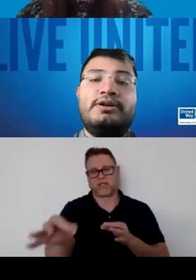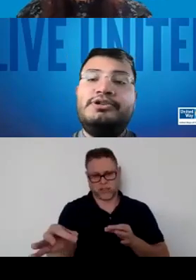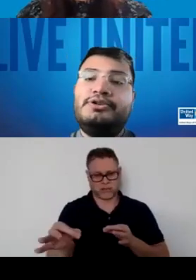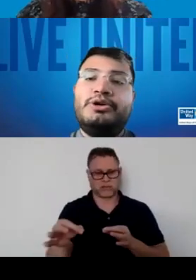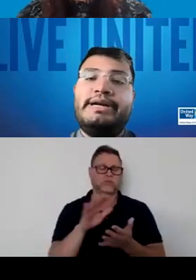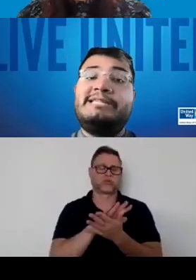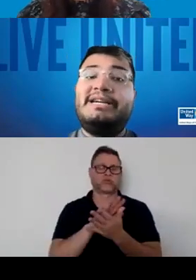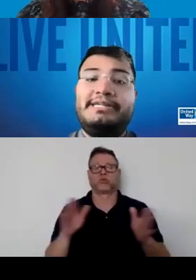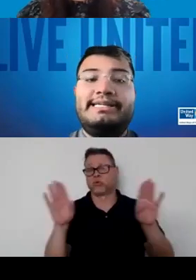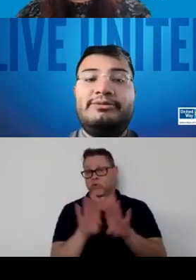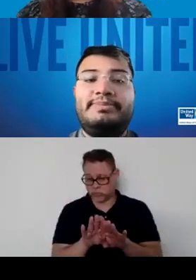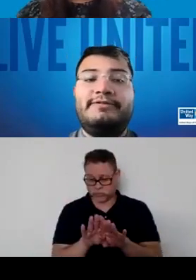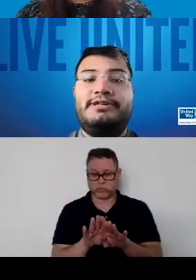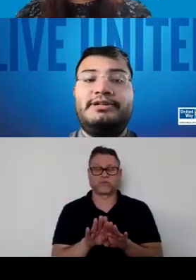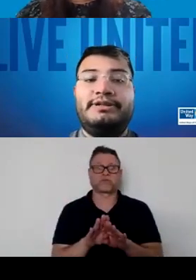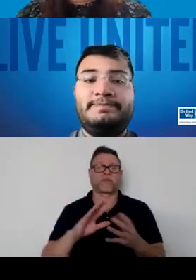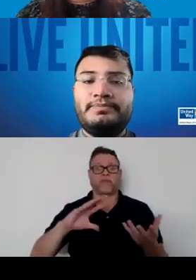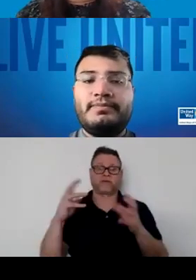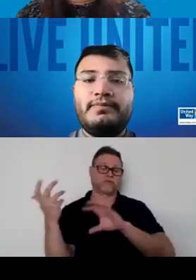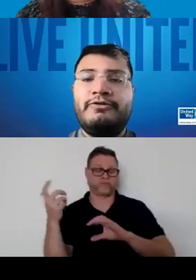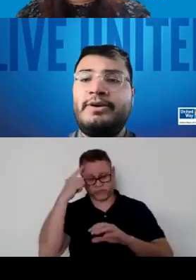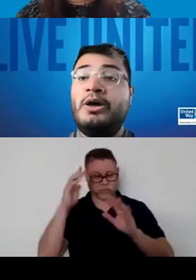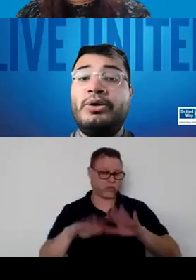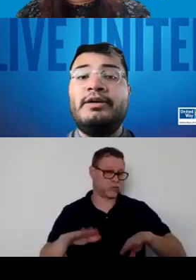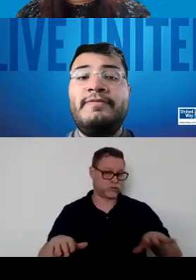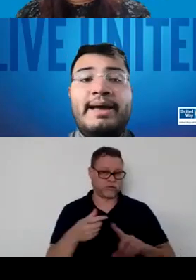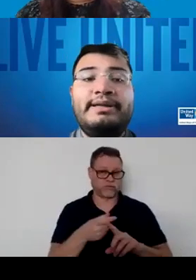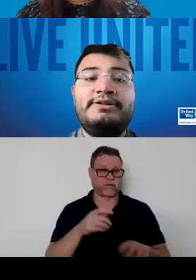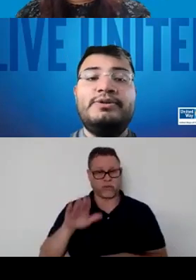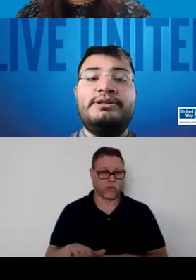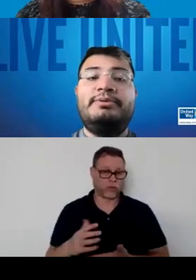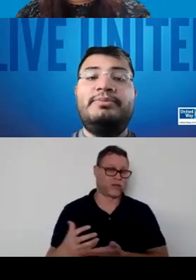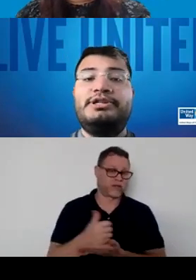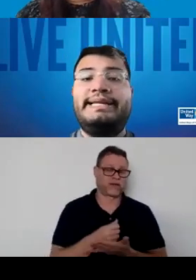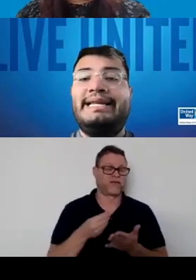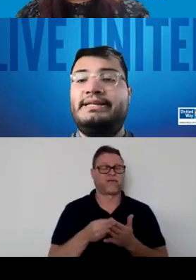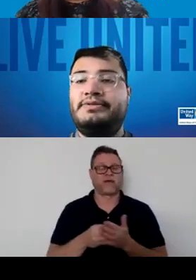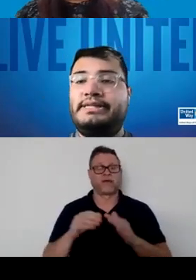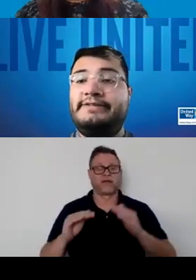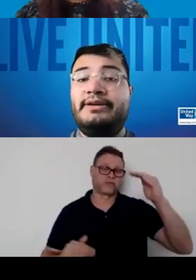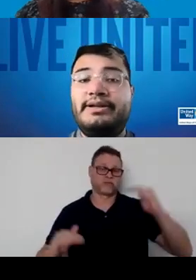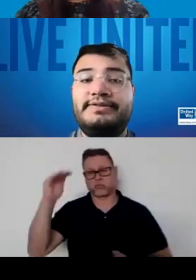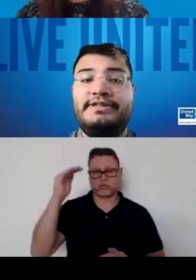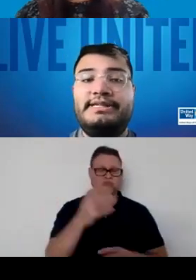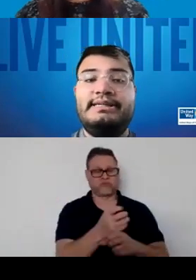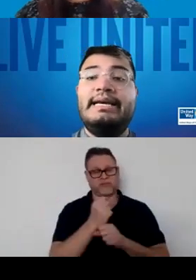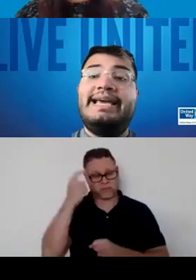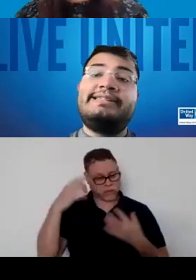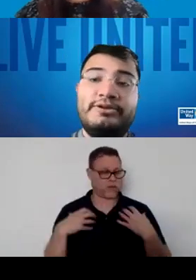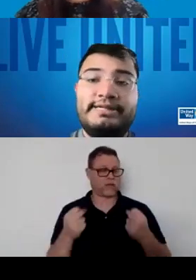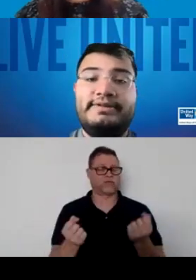school closures were especially disruptive for children from lower income families who were disproportionately likely to receive mental health